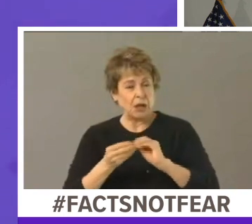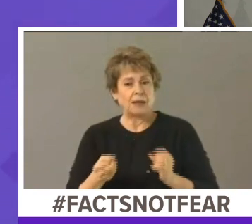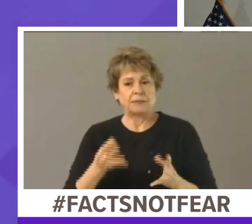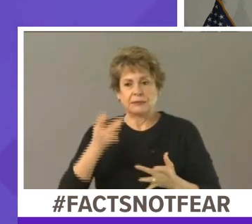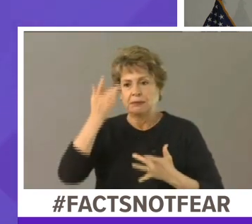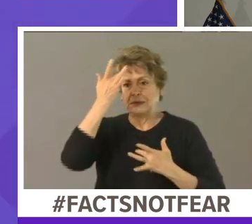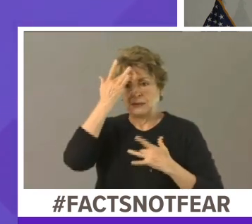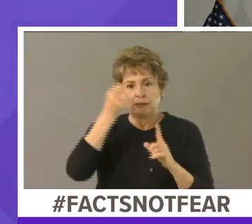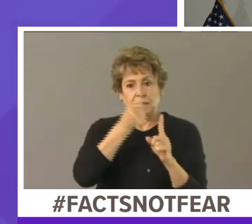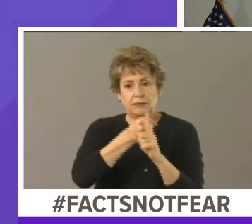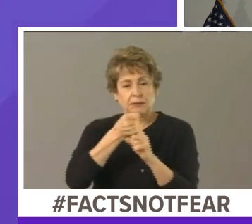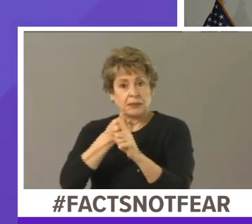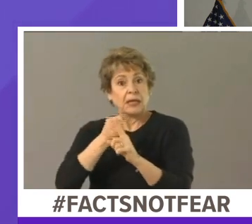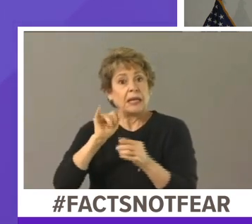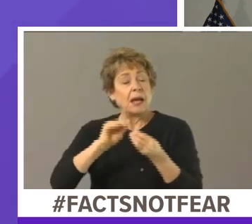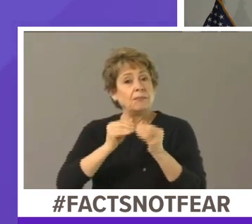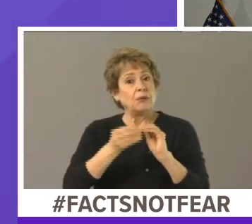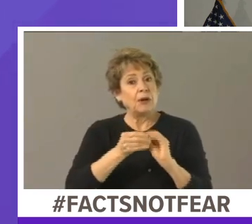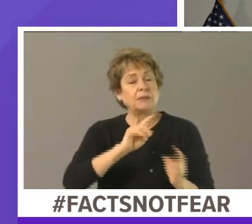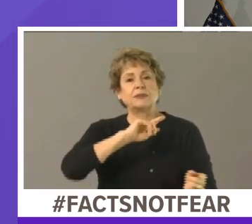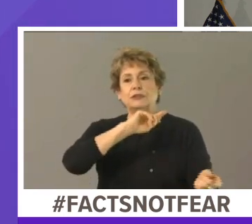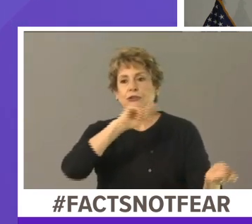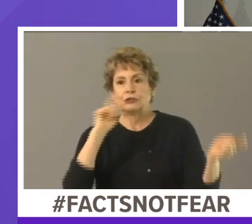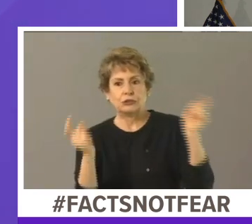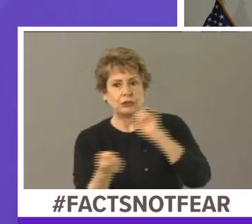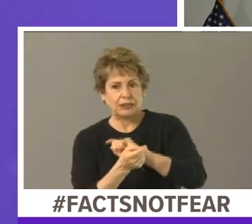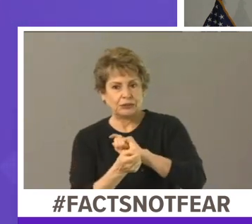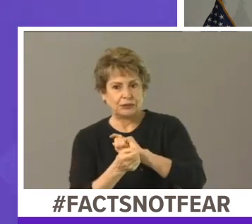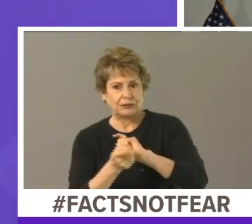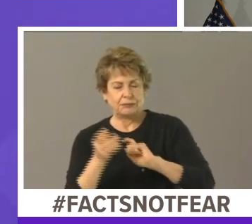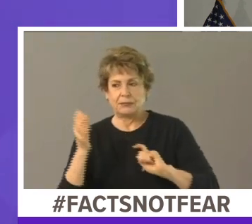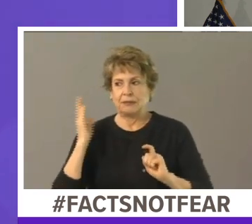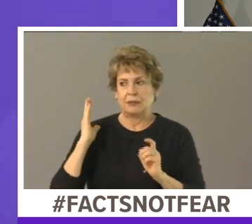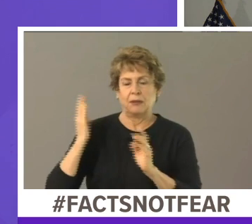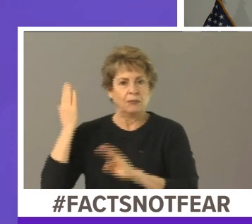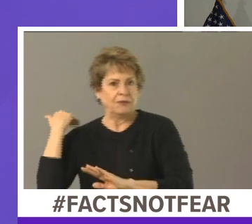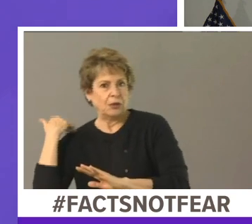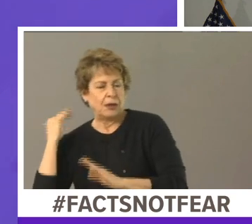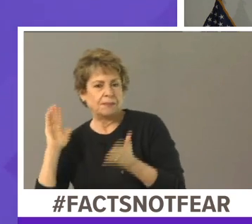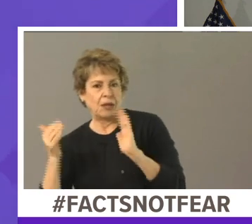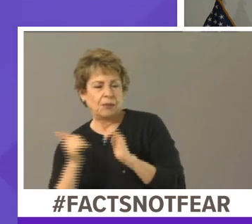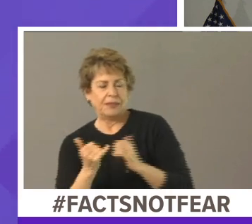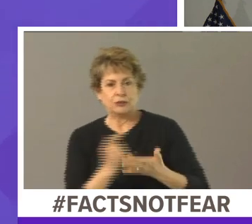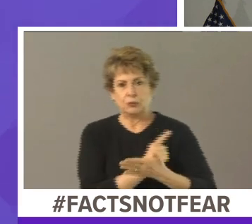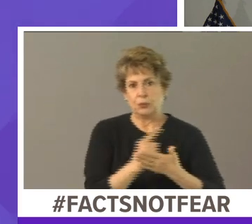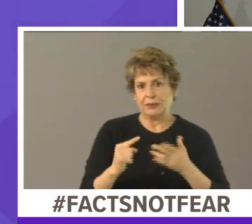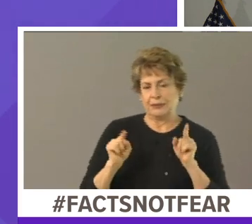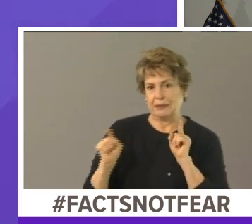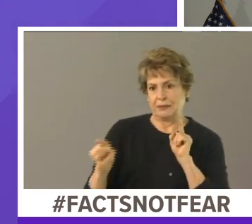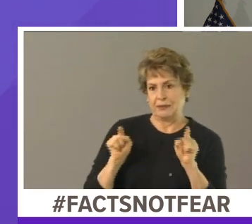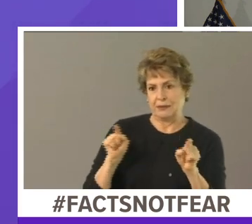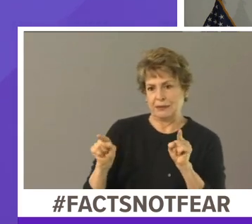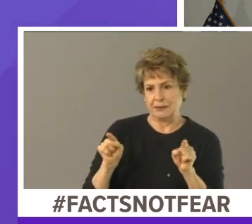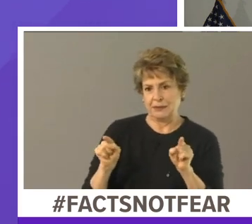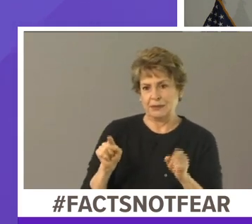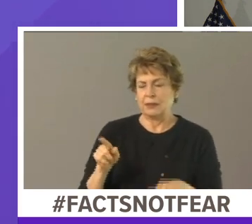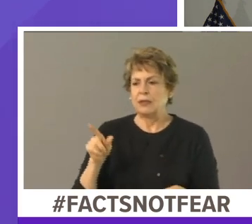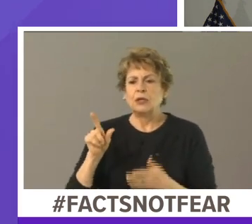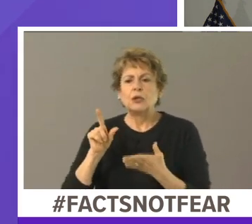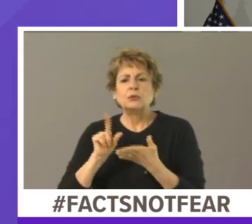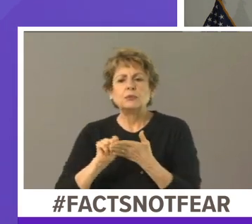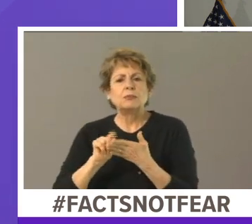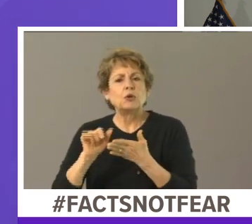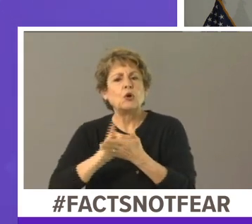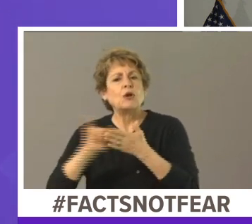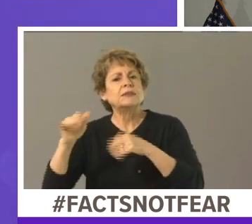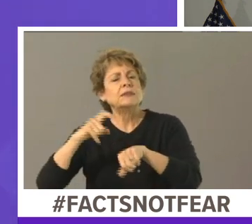from last week to this week. This is the New York Times graphic. They show it for every state and every country in